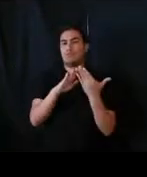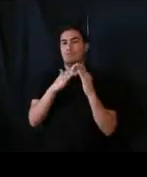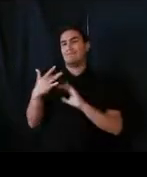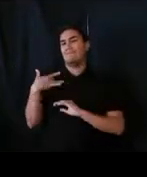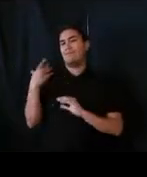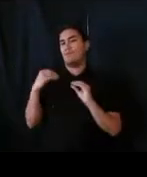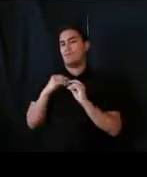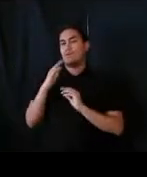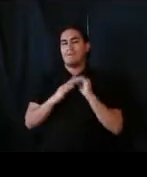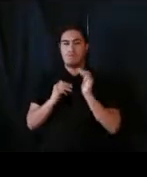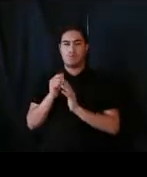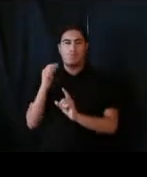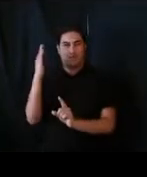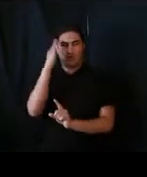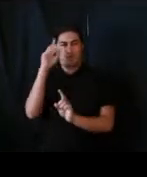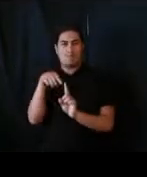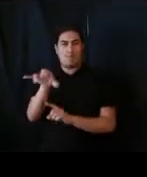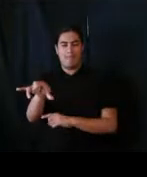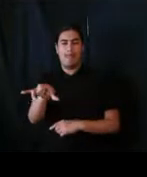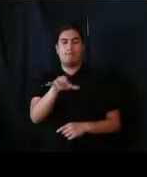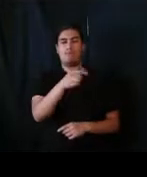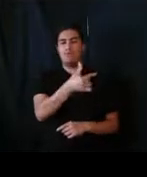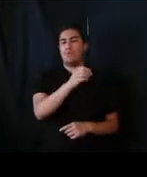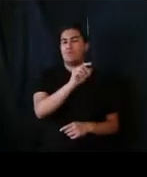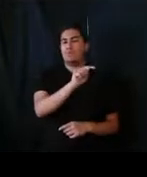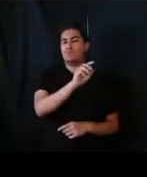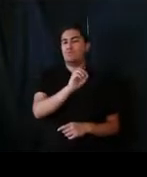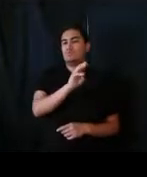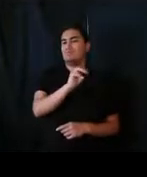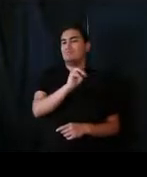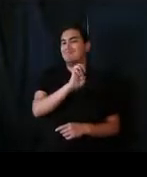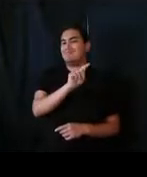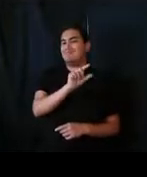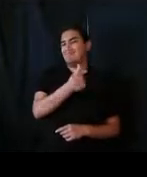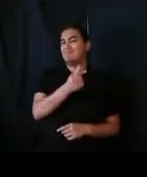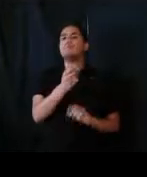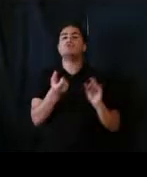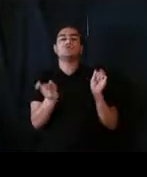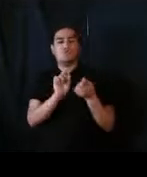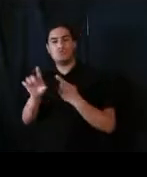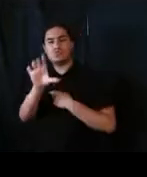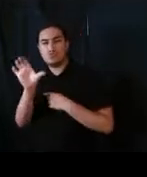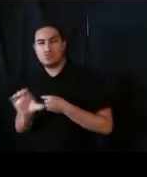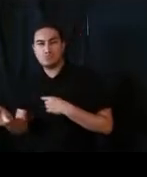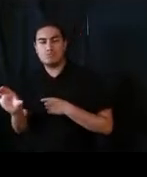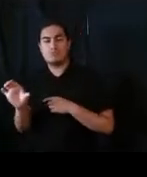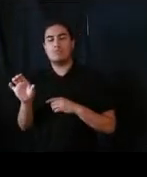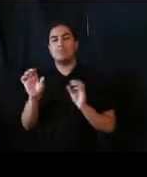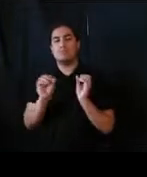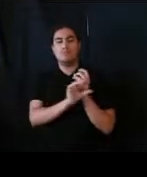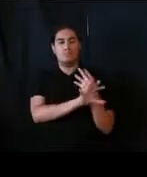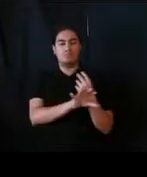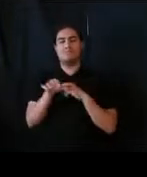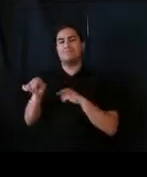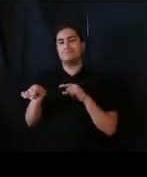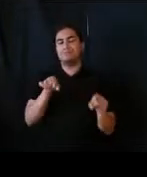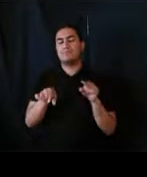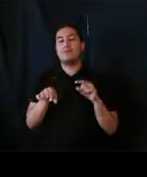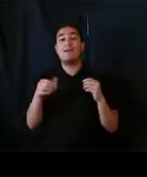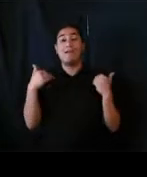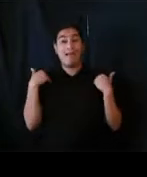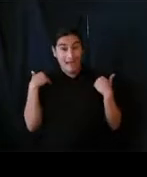worked with were most familiar with um there we switched from having the facilitation done in english